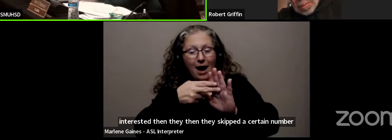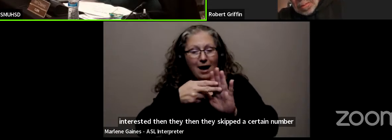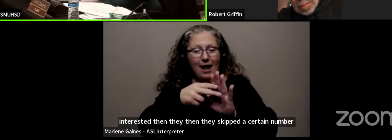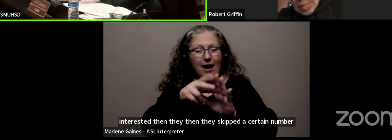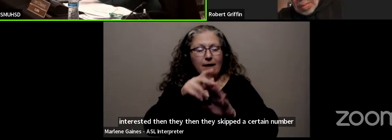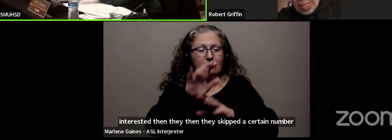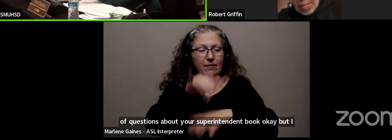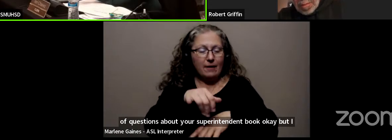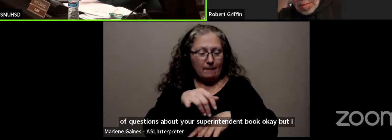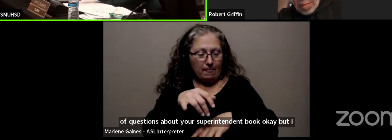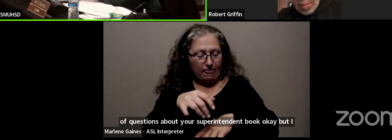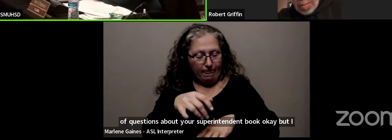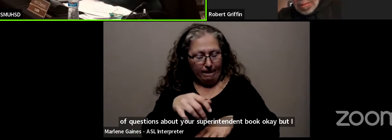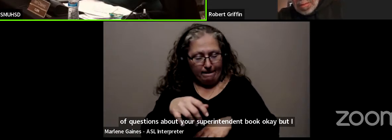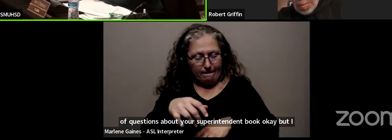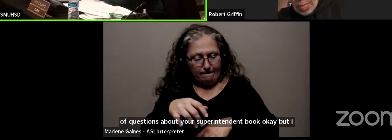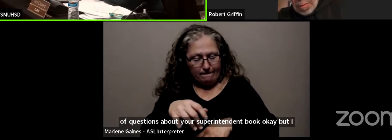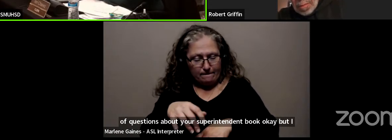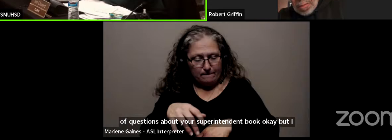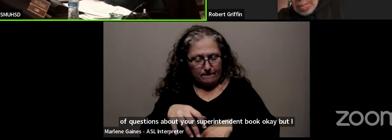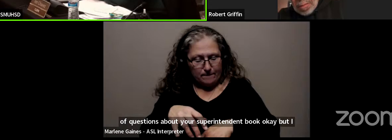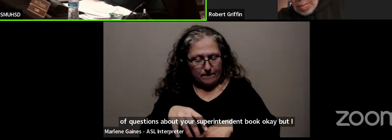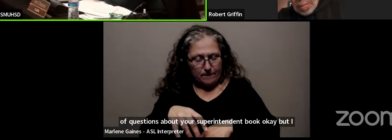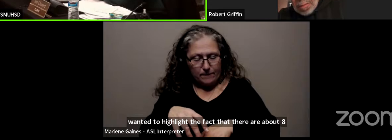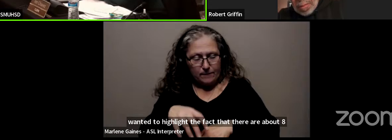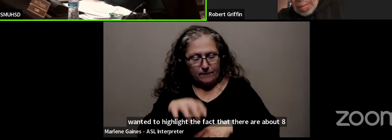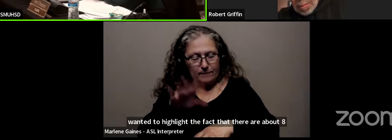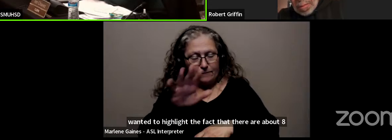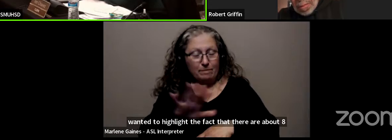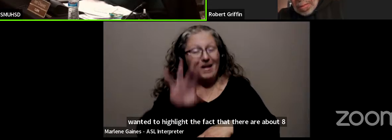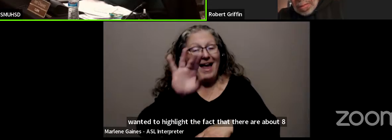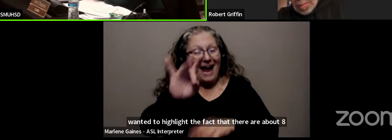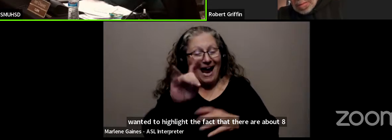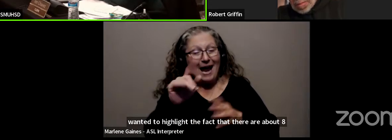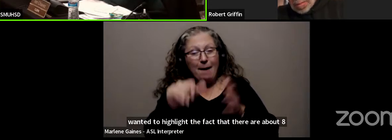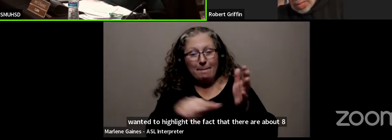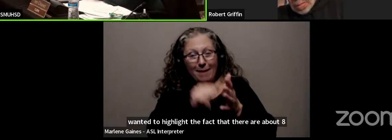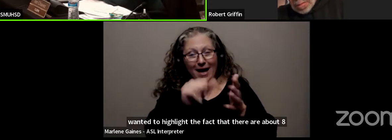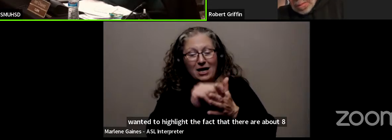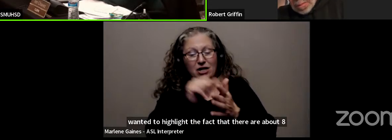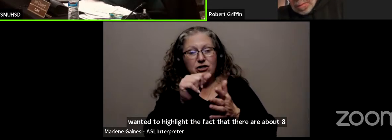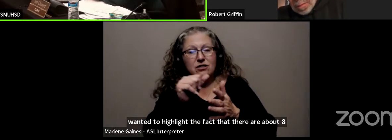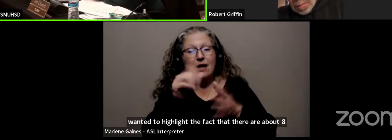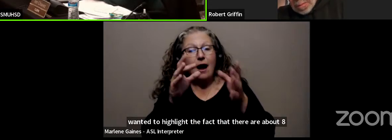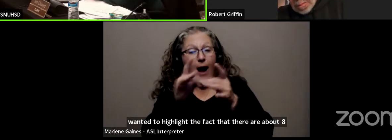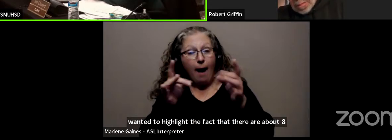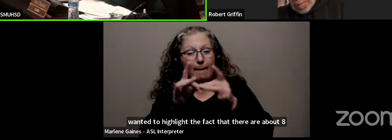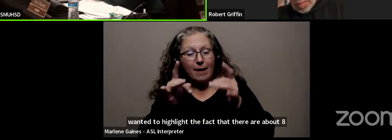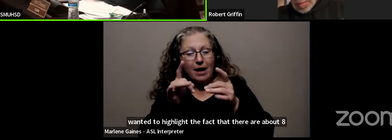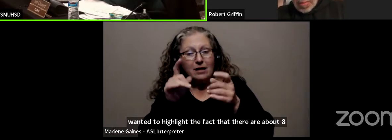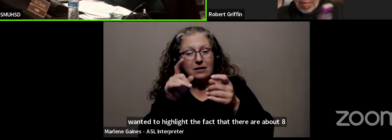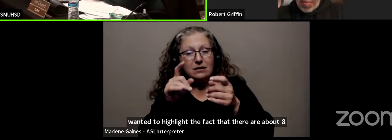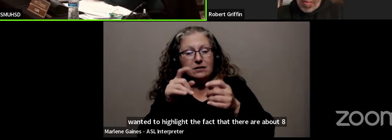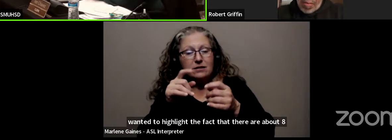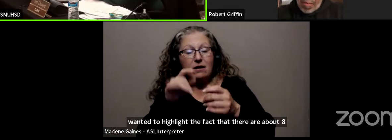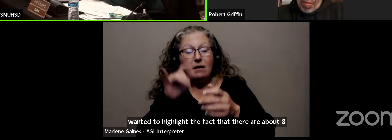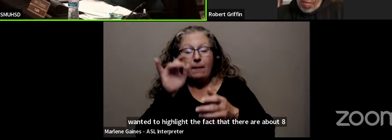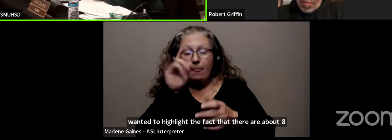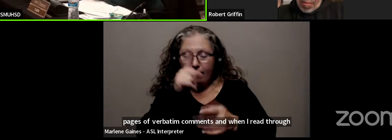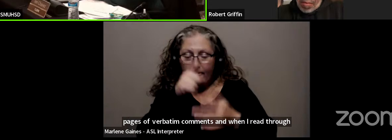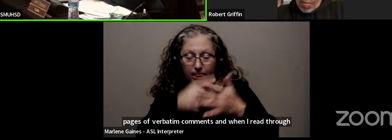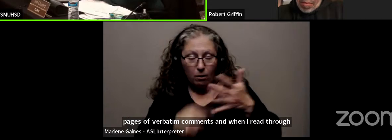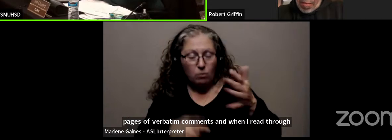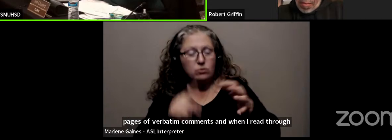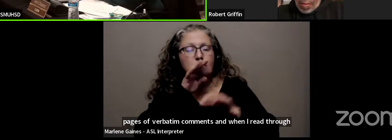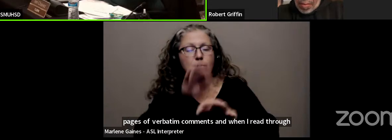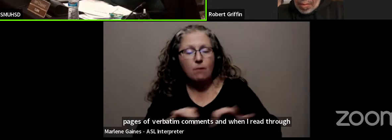fact that there are about 8 pages of verbatim comments. And when I read through those comments, those are really important. And